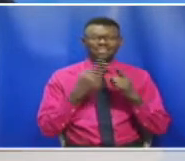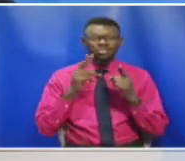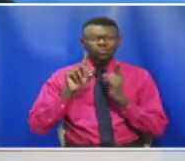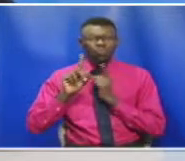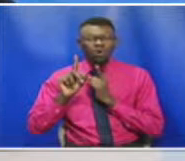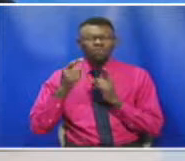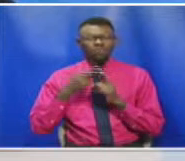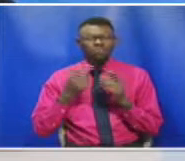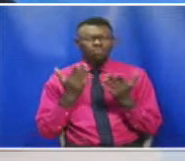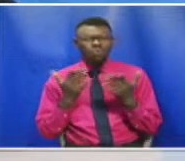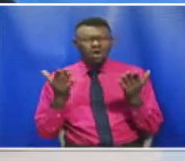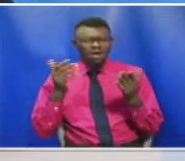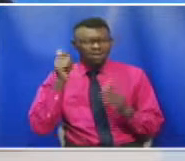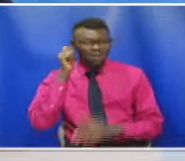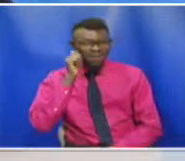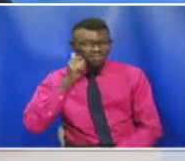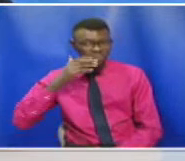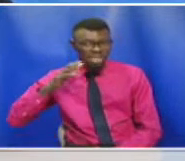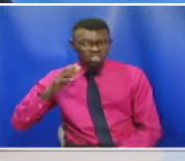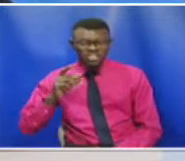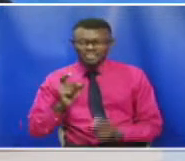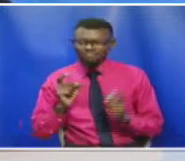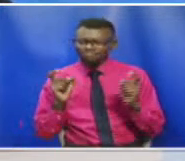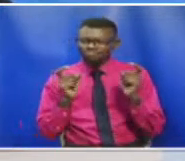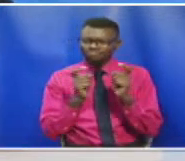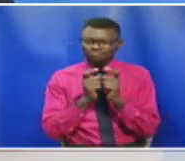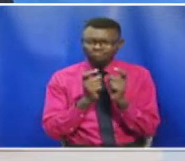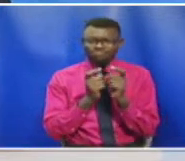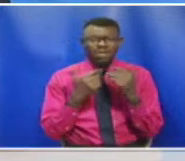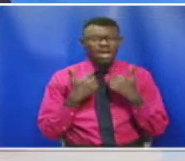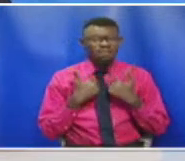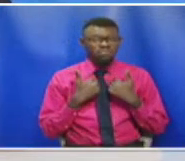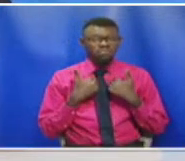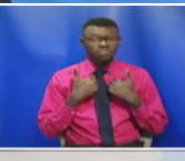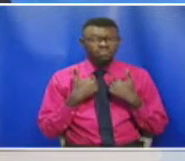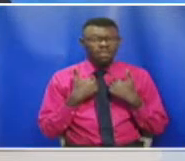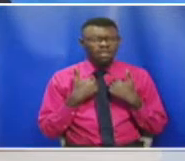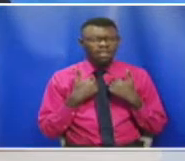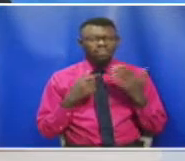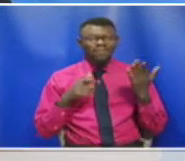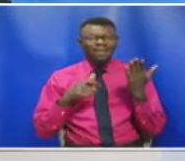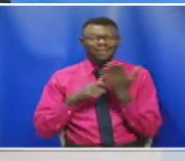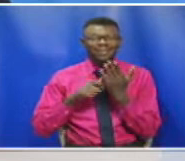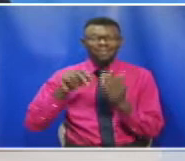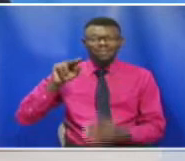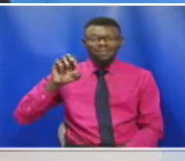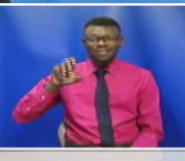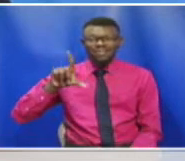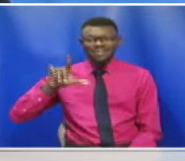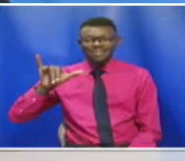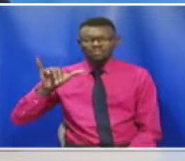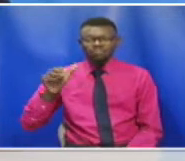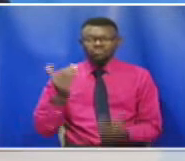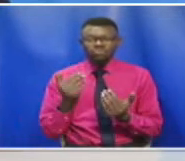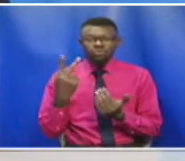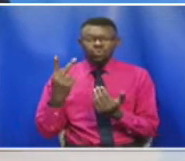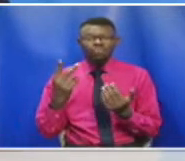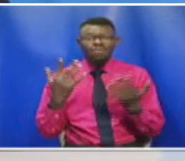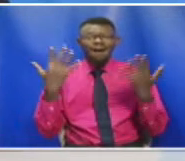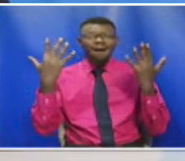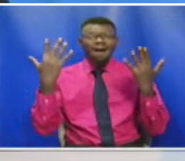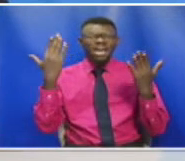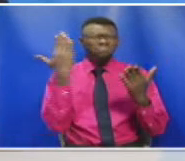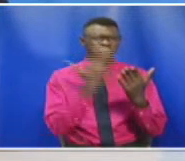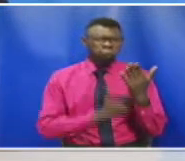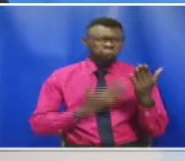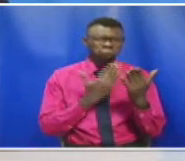Aldai in Nandi County bears the brunt of it all. Nelly Jepkemei, a mother of two, lost her limbs,